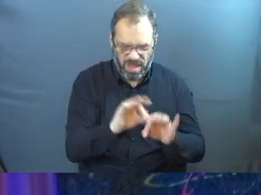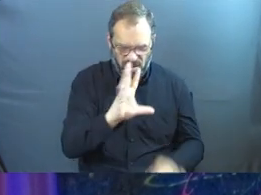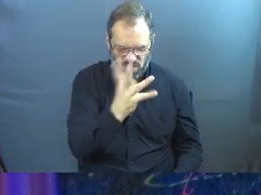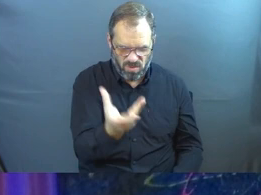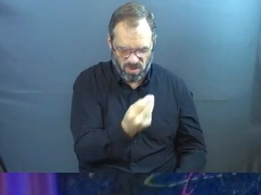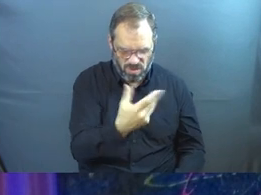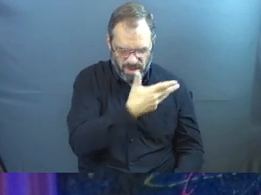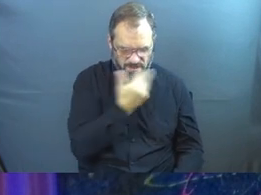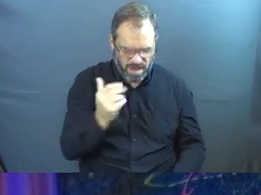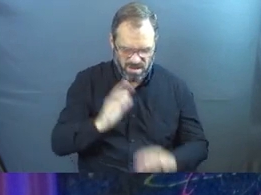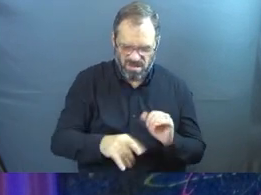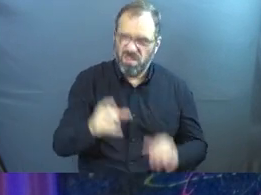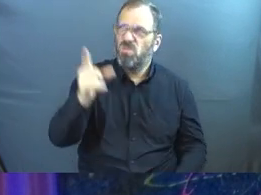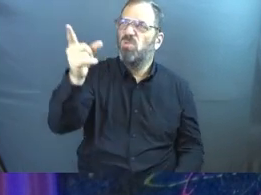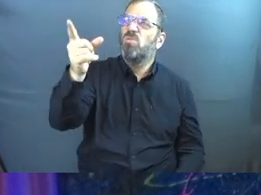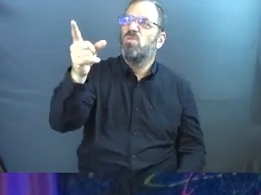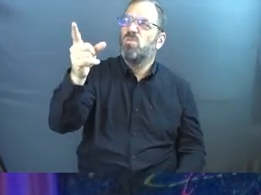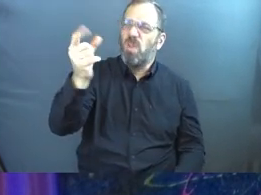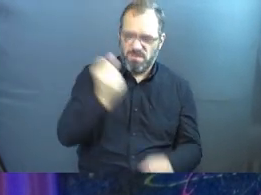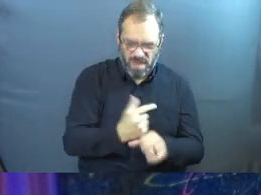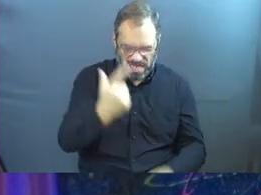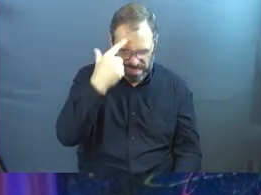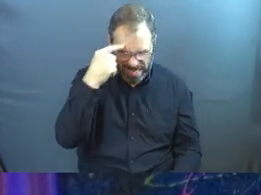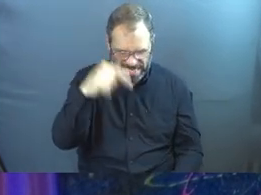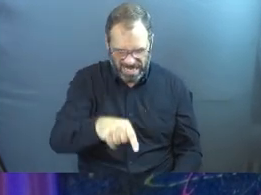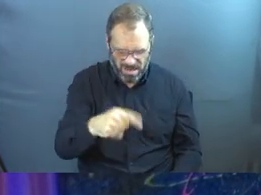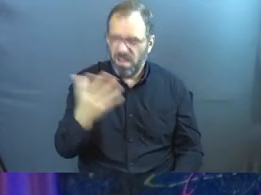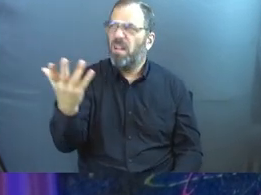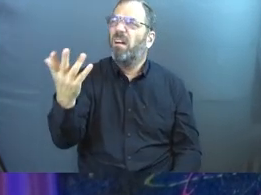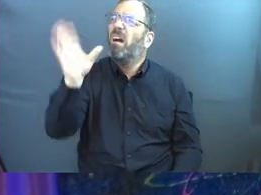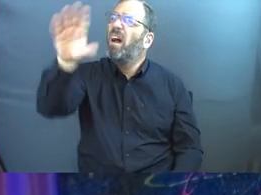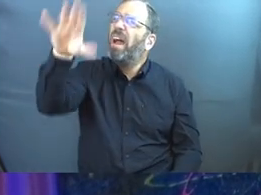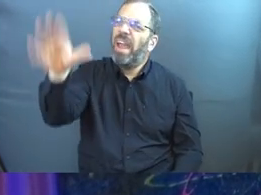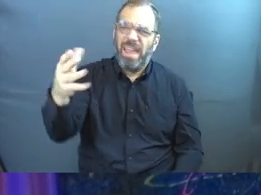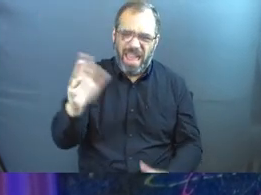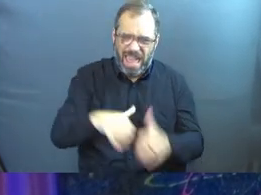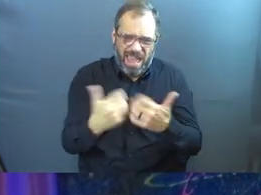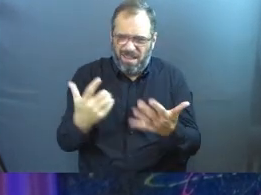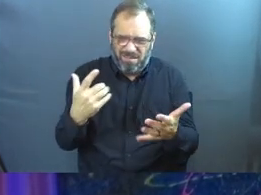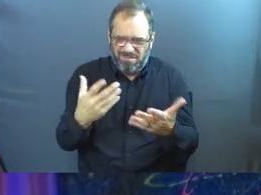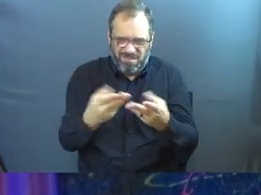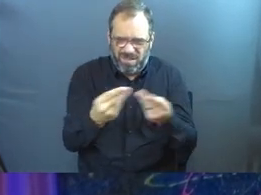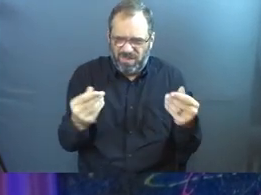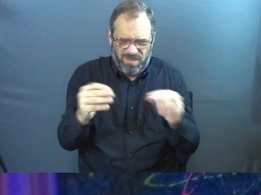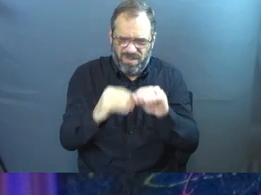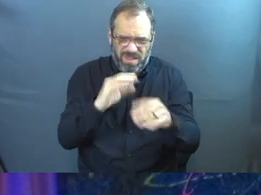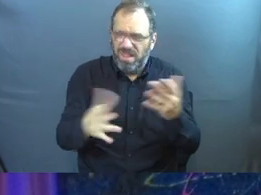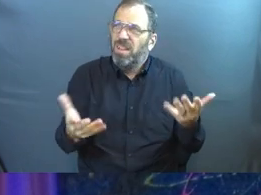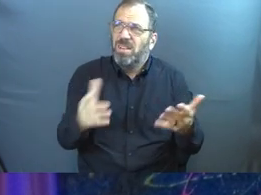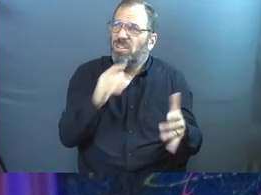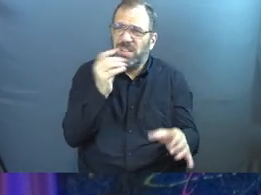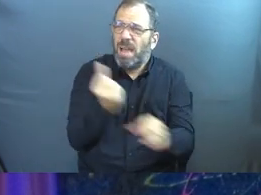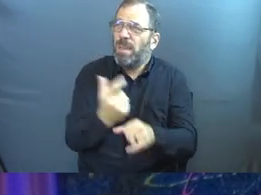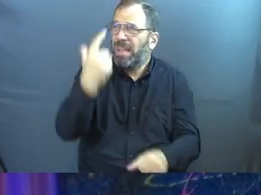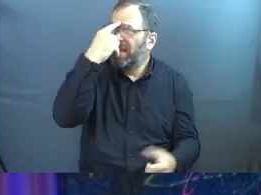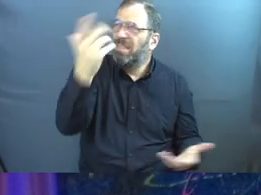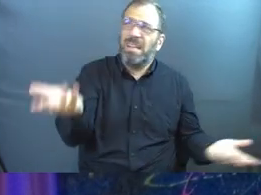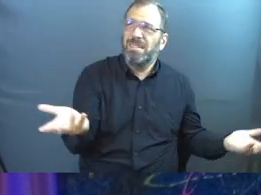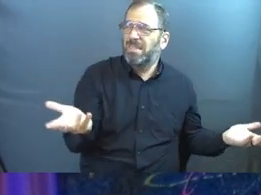in the society around me make more sense than what I'm reading in my Bible over here? God, I don't know how to reconcile all this. God, you're not making